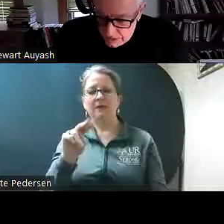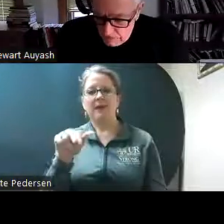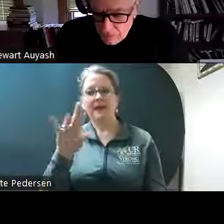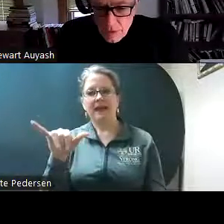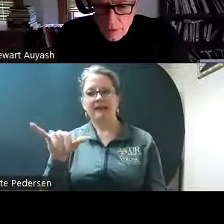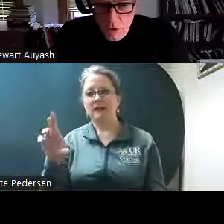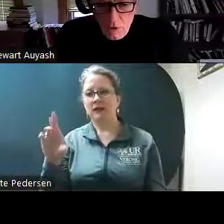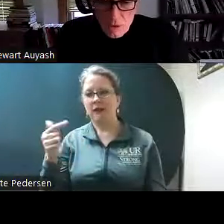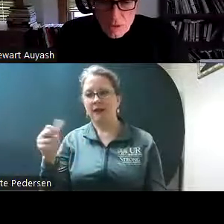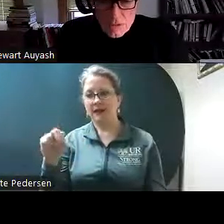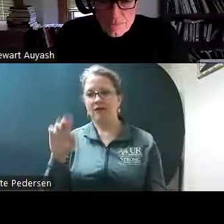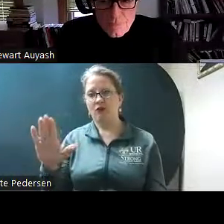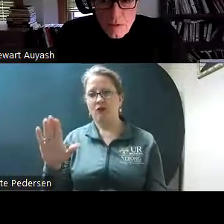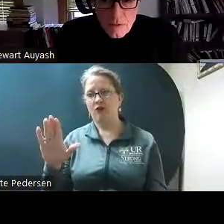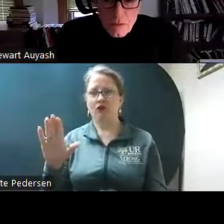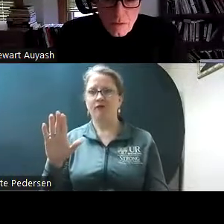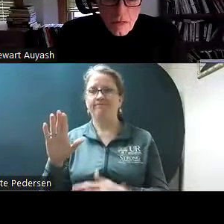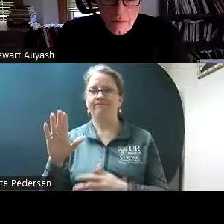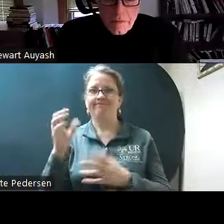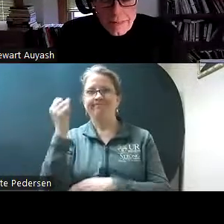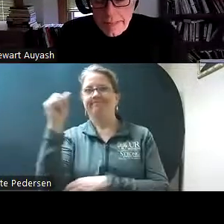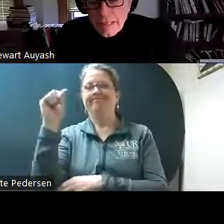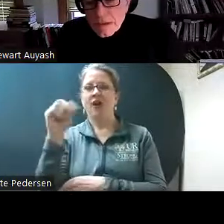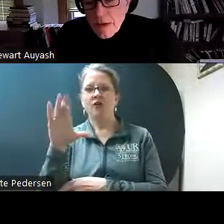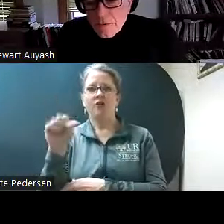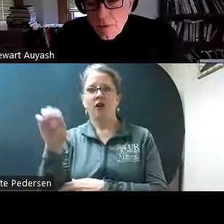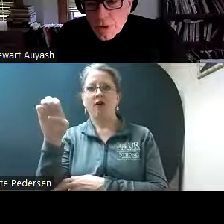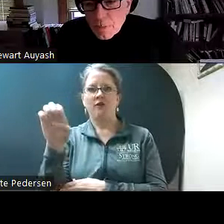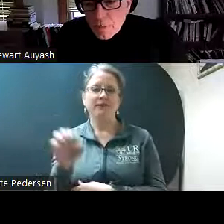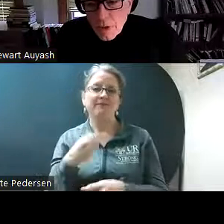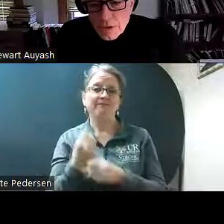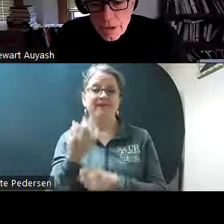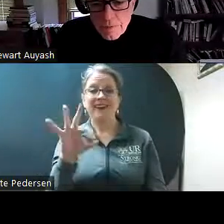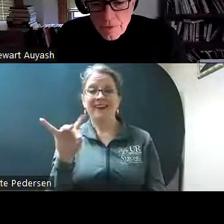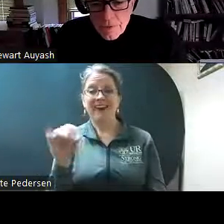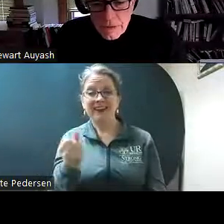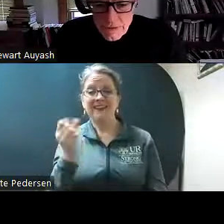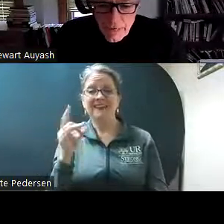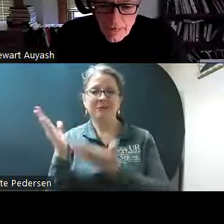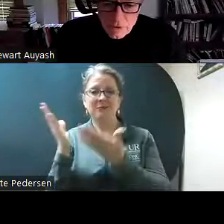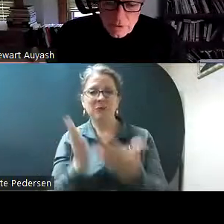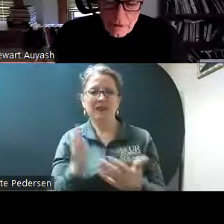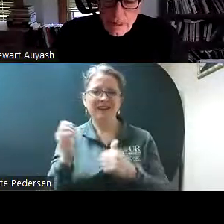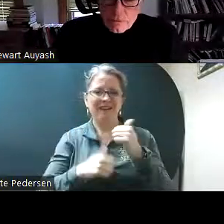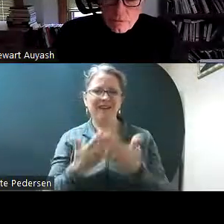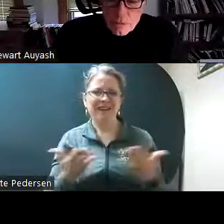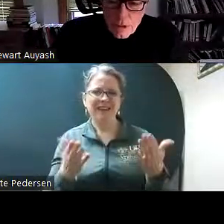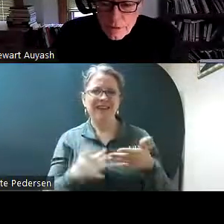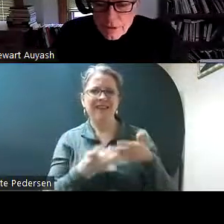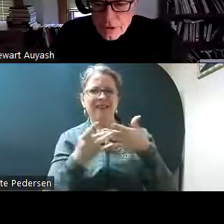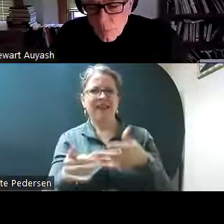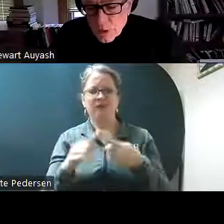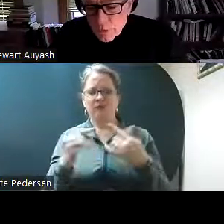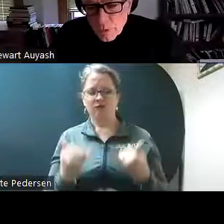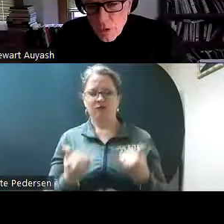Reagan's cause. The 1980s, however, also brought some tough things that actually lead up to the